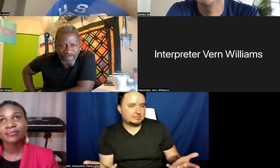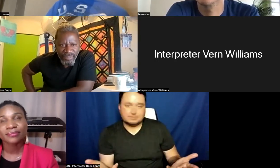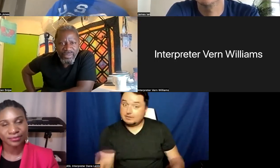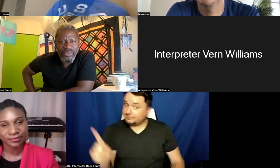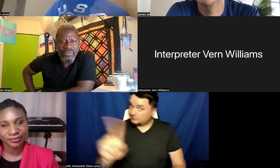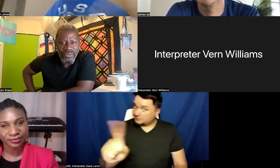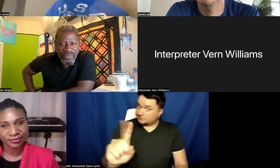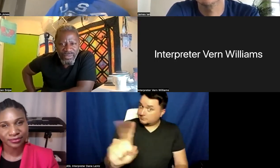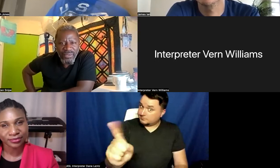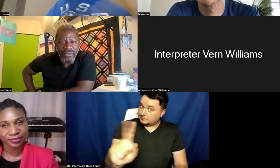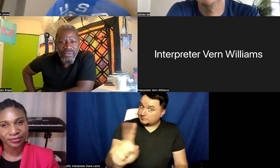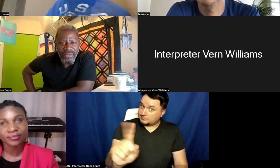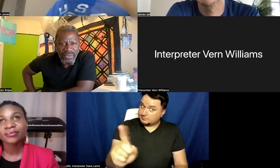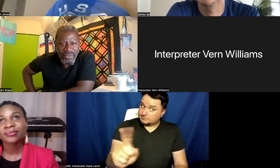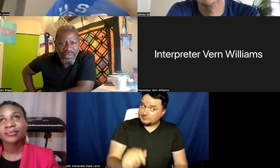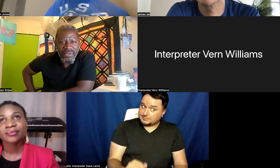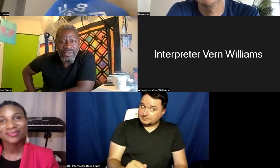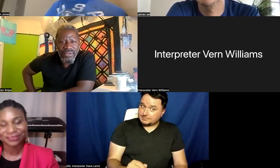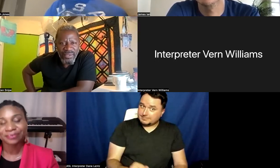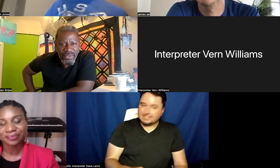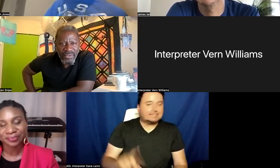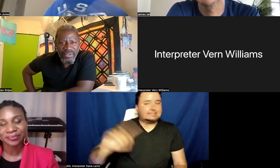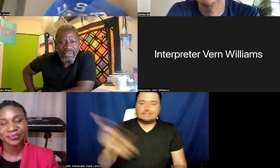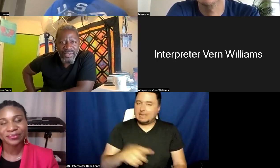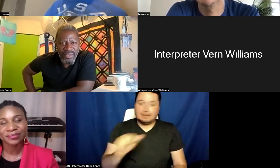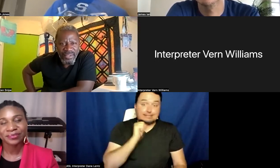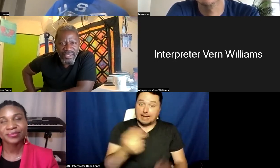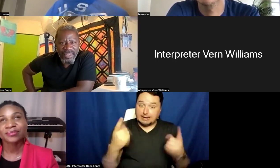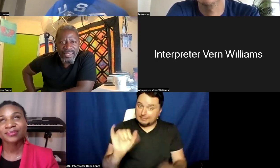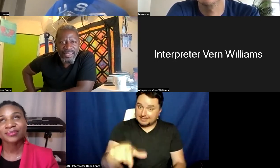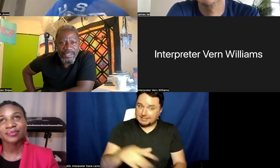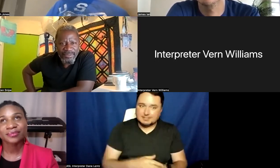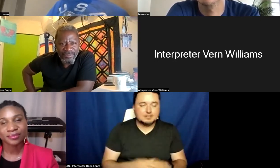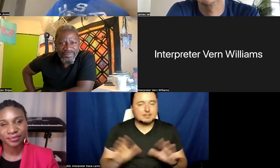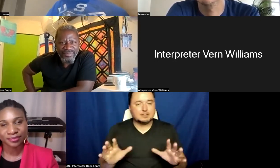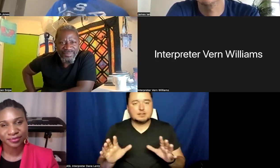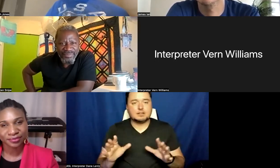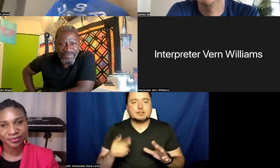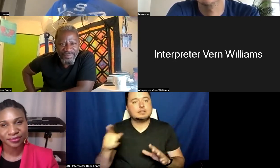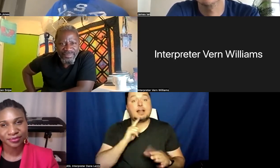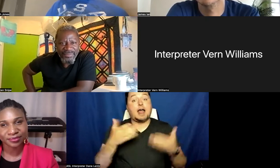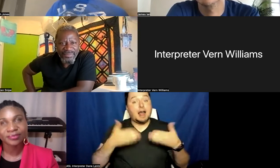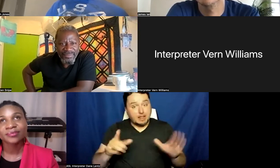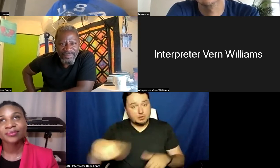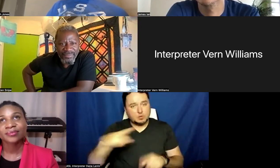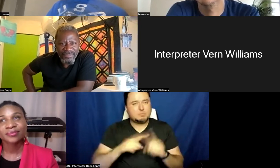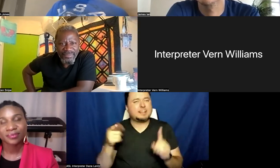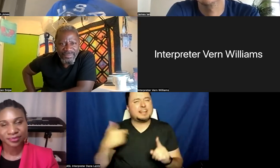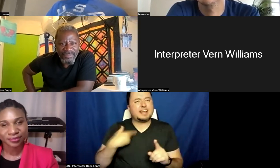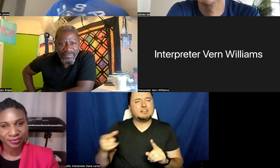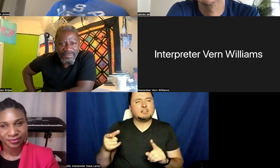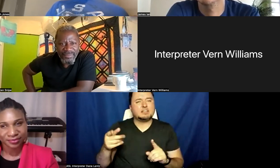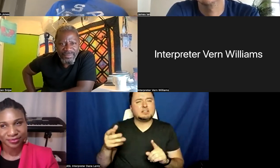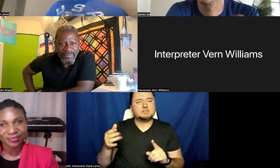case. Damn it, that ain't the case. But so it does allow you, but there is that fine line